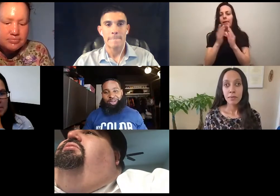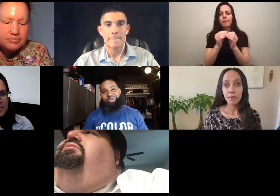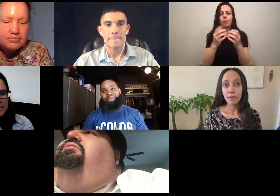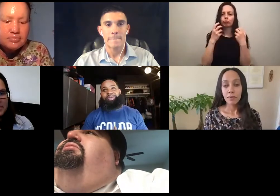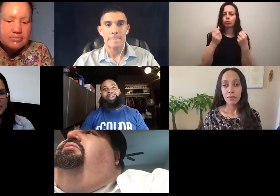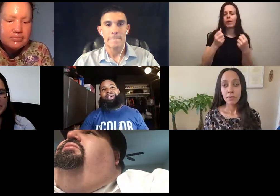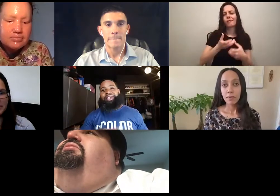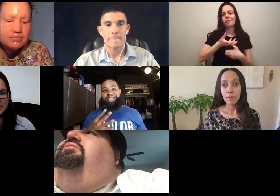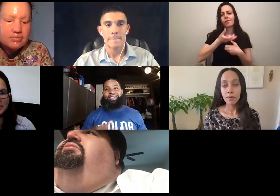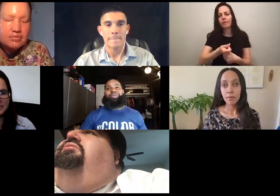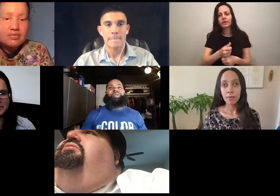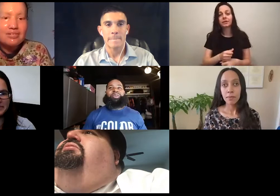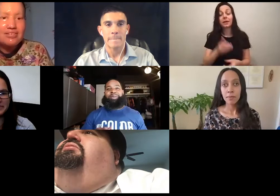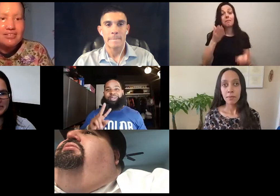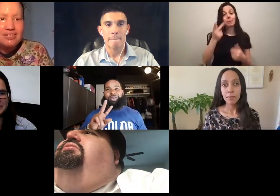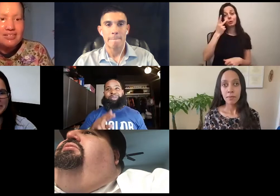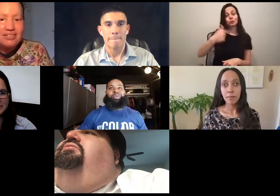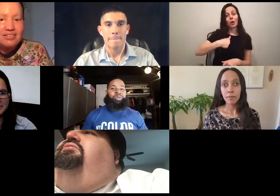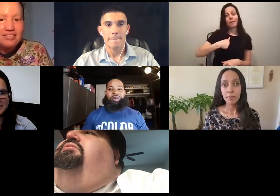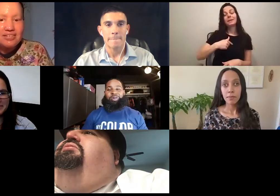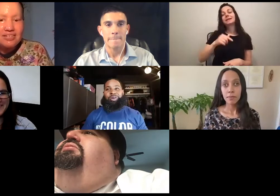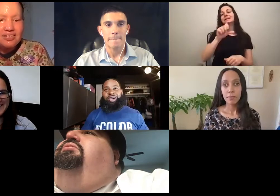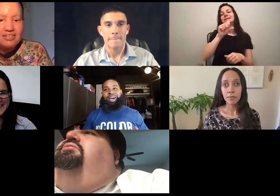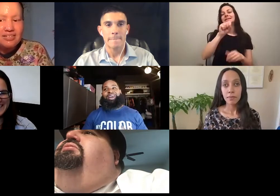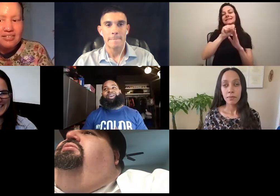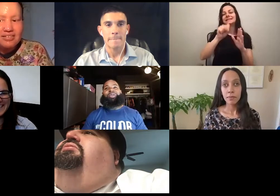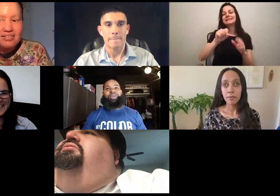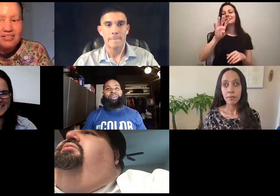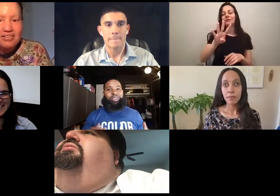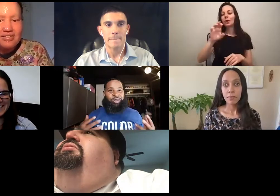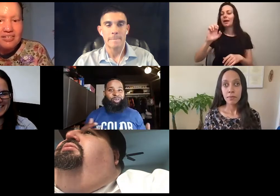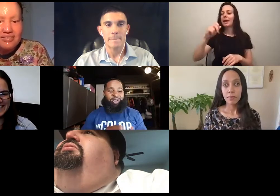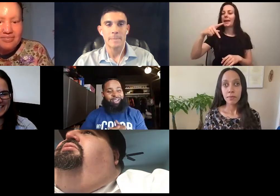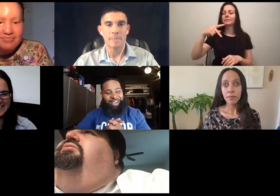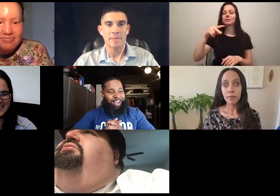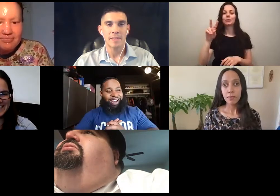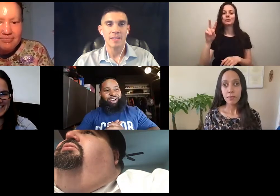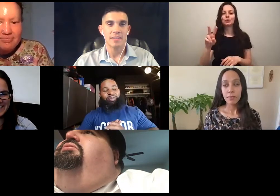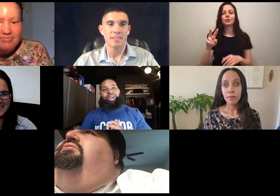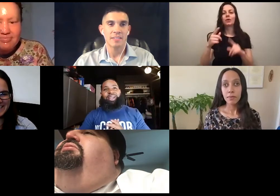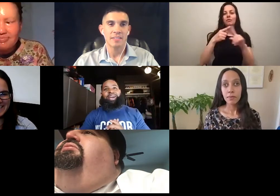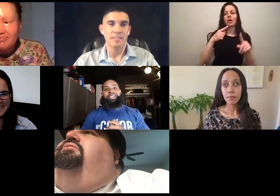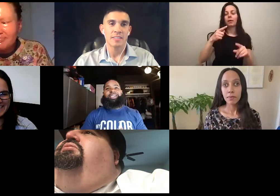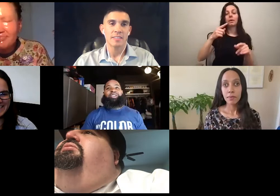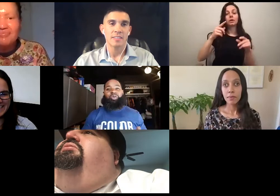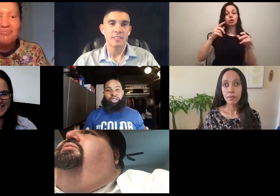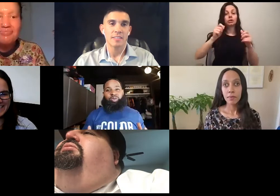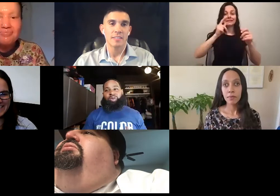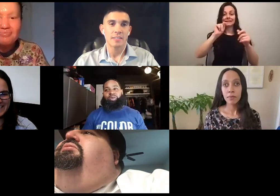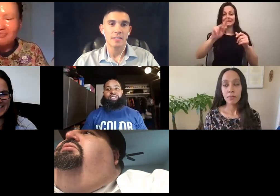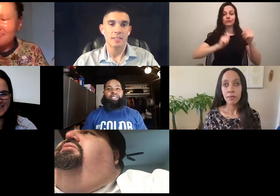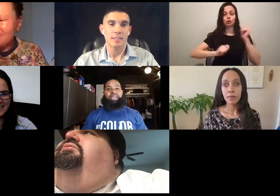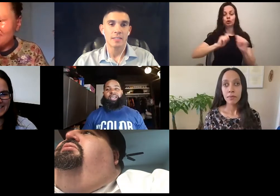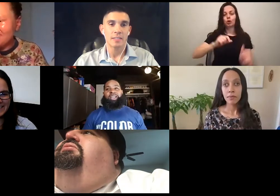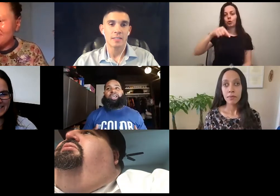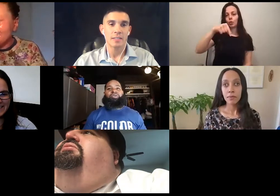know me from season 4, episode 2 of Queer Eye, or newly recognized as the